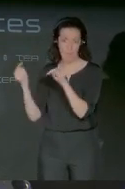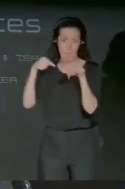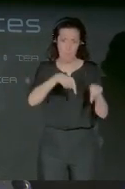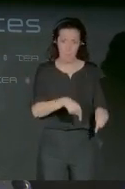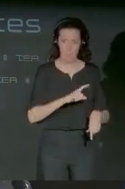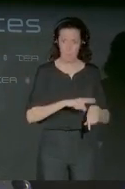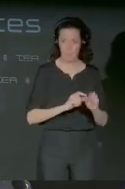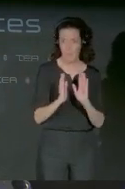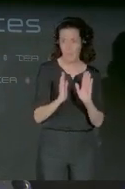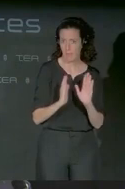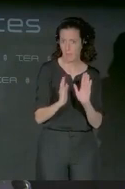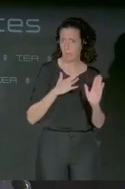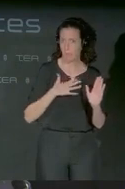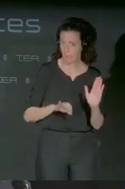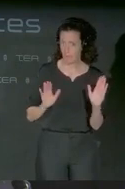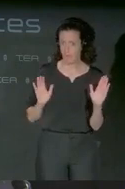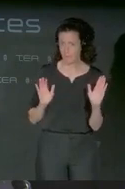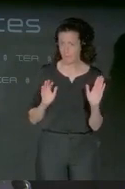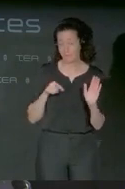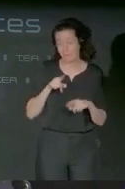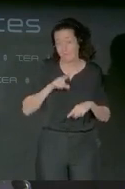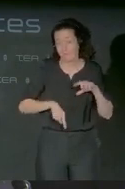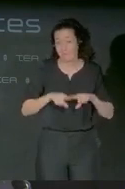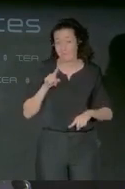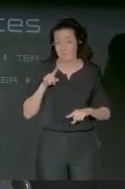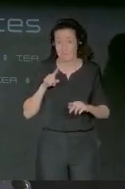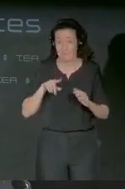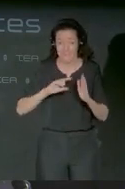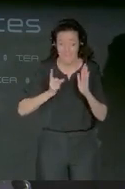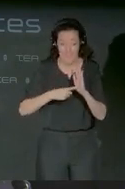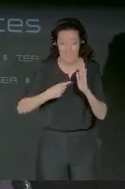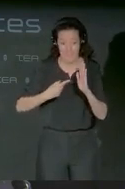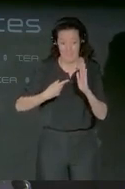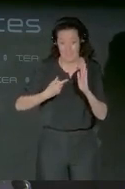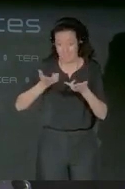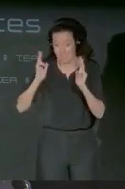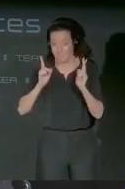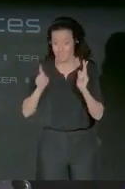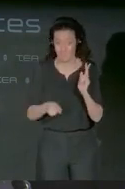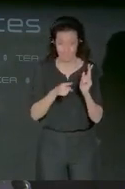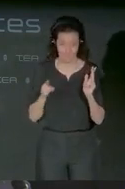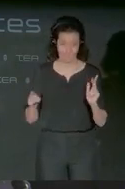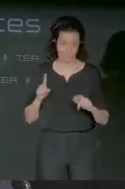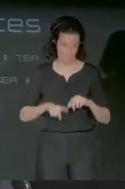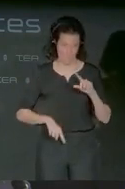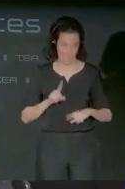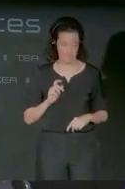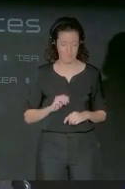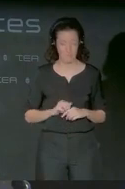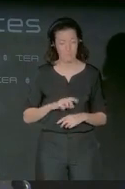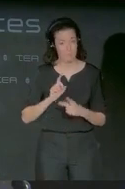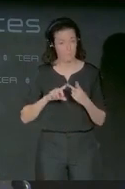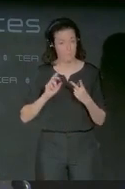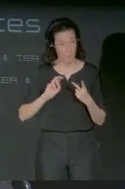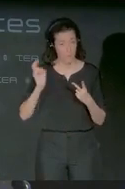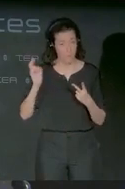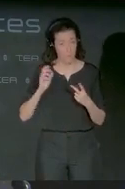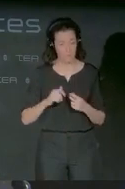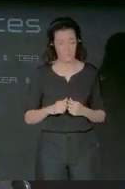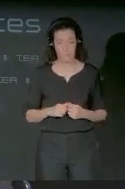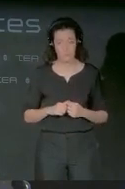take into account. The second big thing is on the public funding side is that we are seeing year by year more this kind of